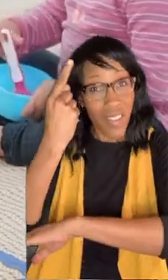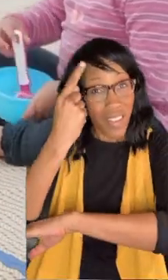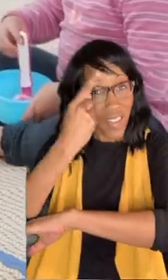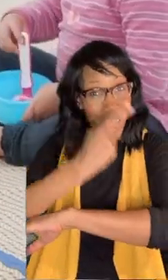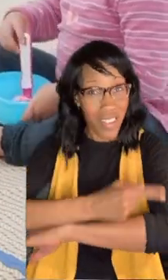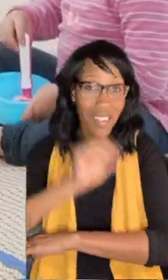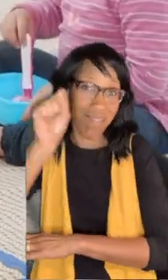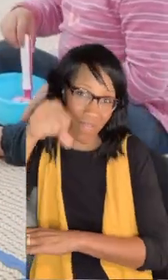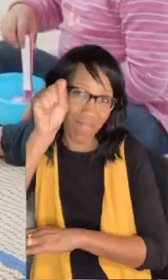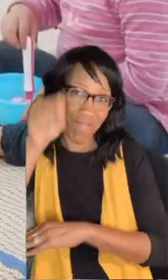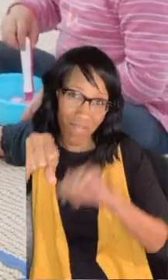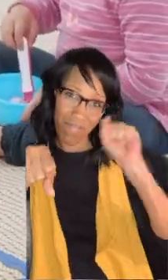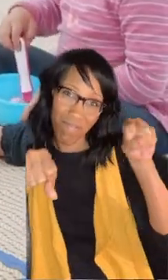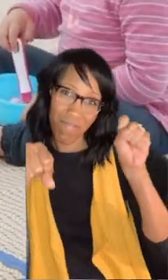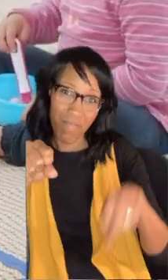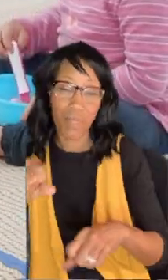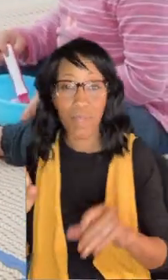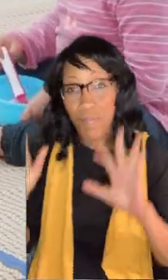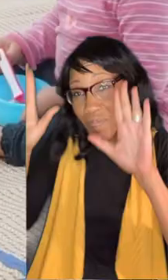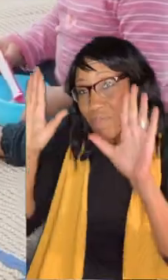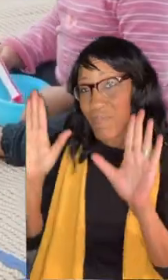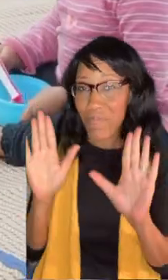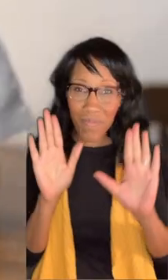It's a beautiful day.